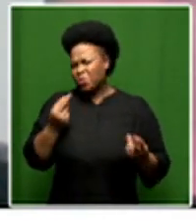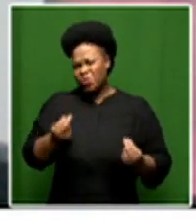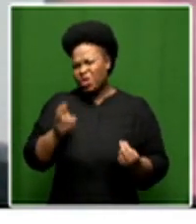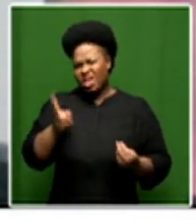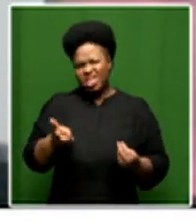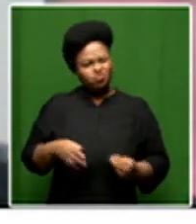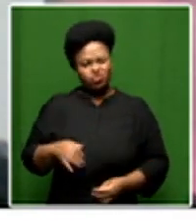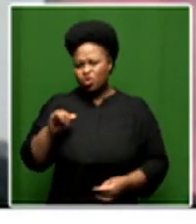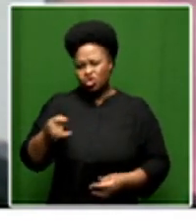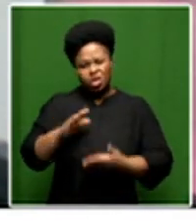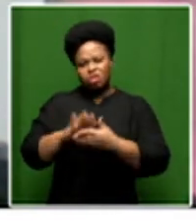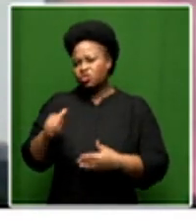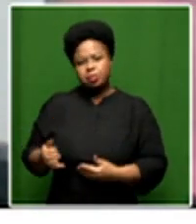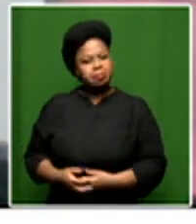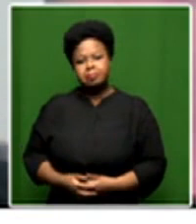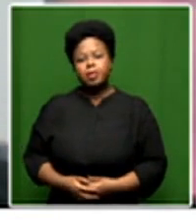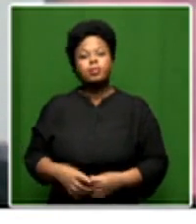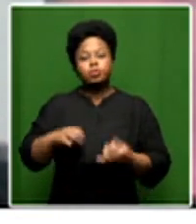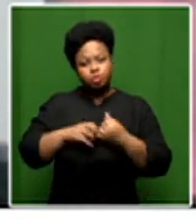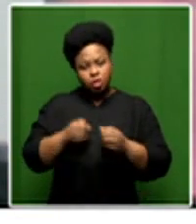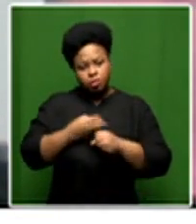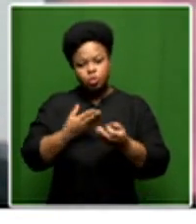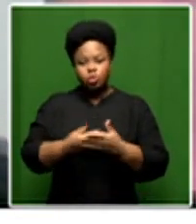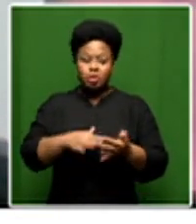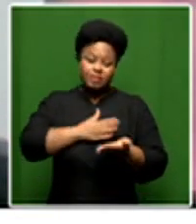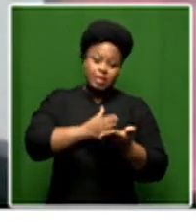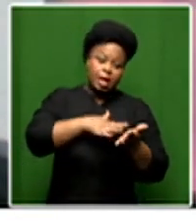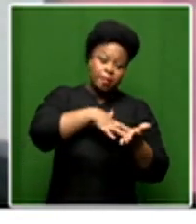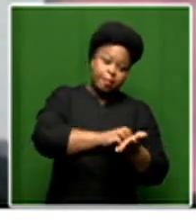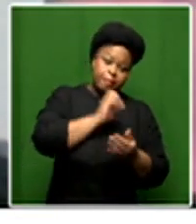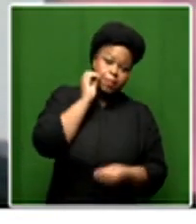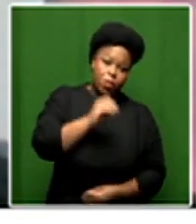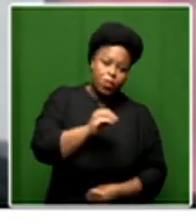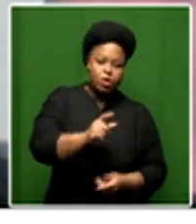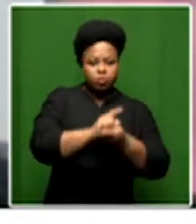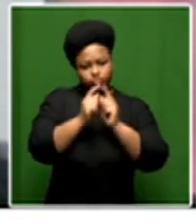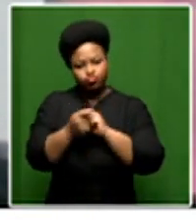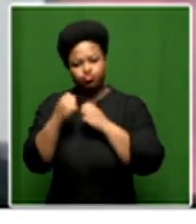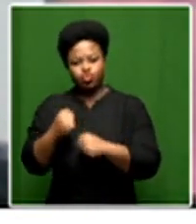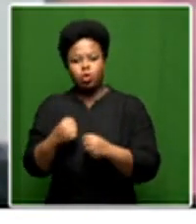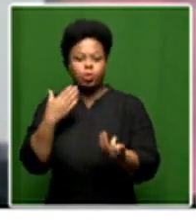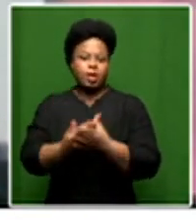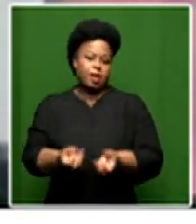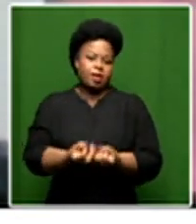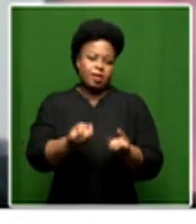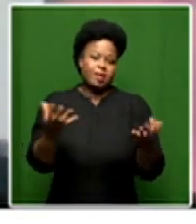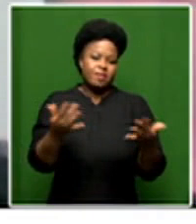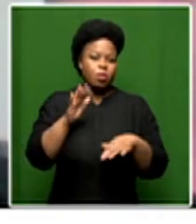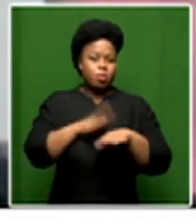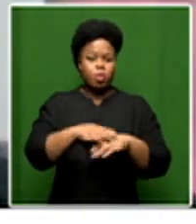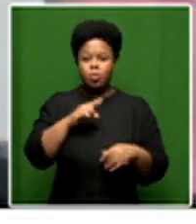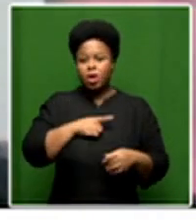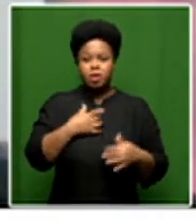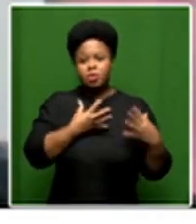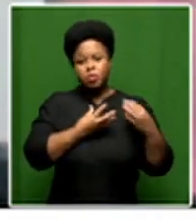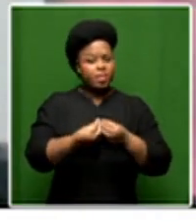comes to Johnson & Johnson, but it's just to strengthen where we're weak and then be in a position to roll out, because we've been